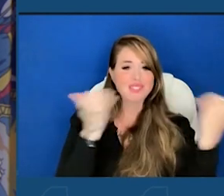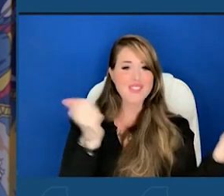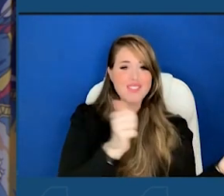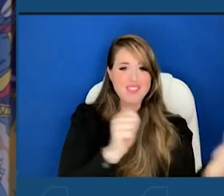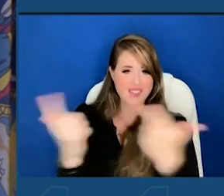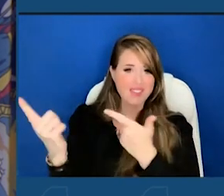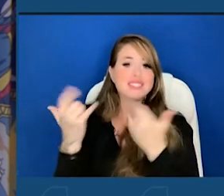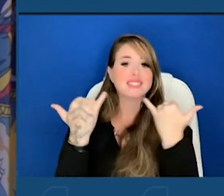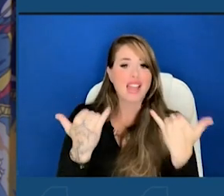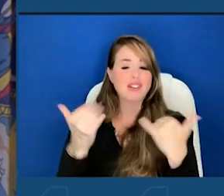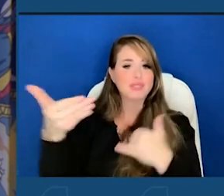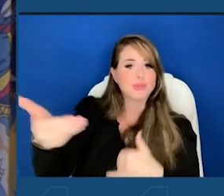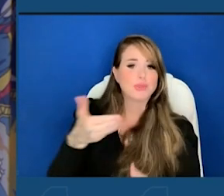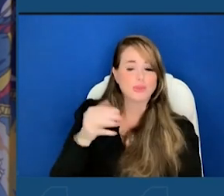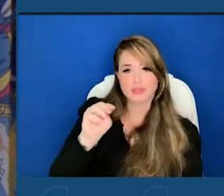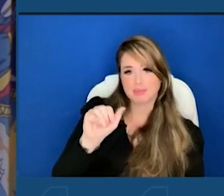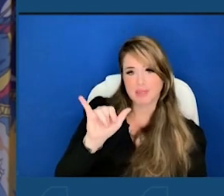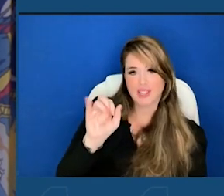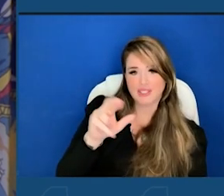our mayor,